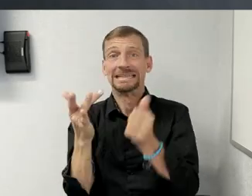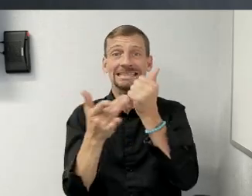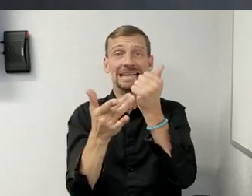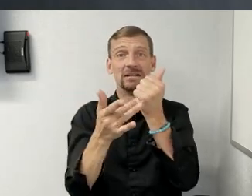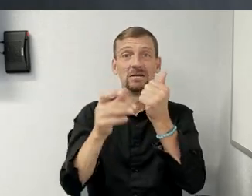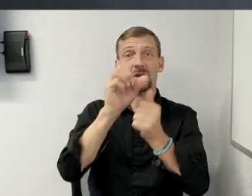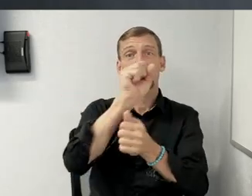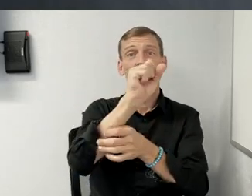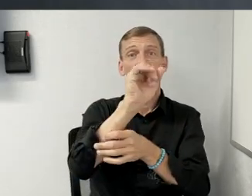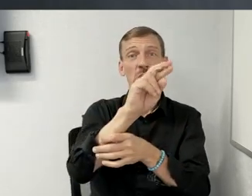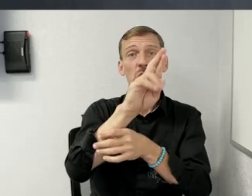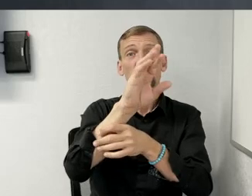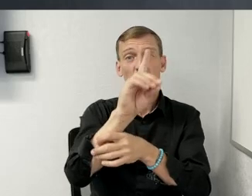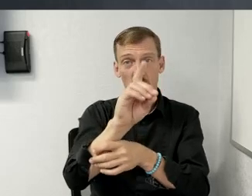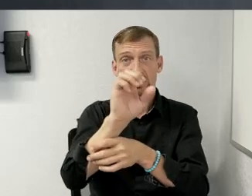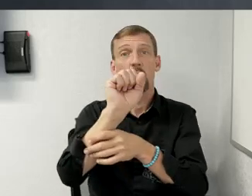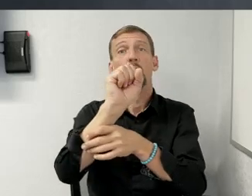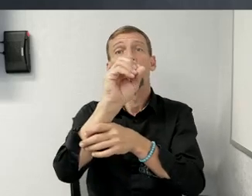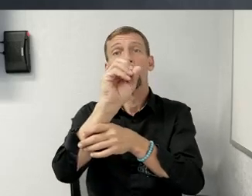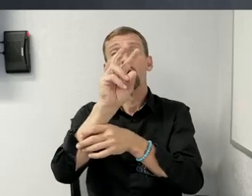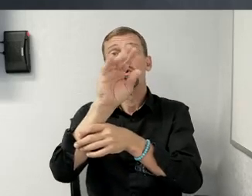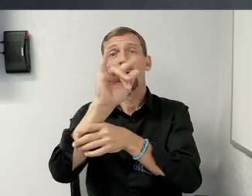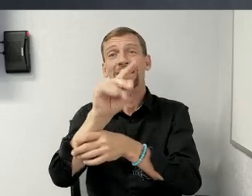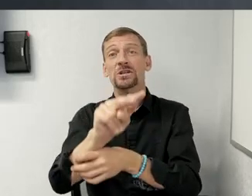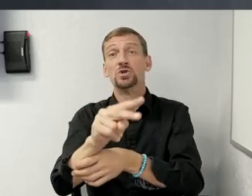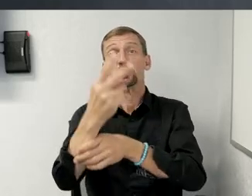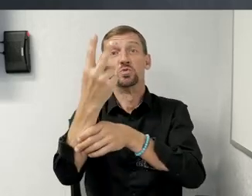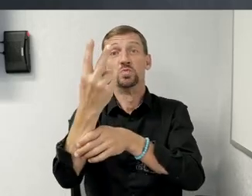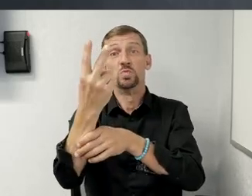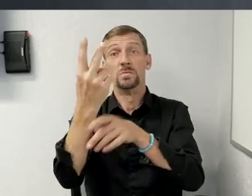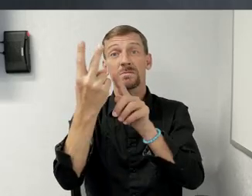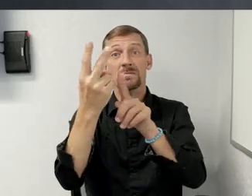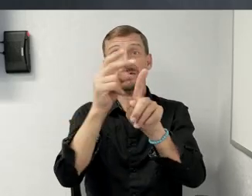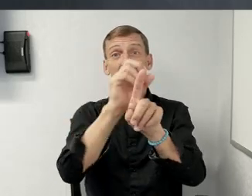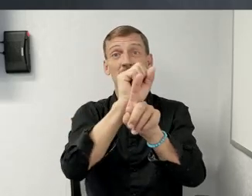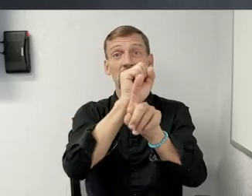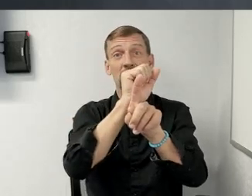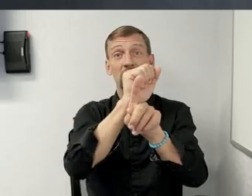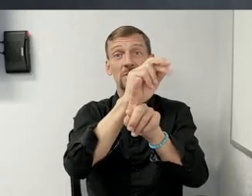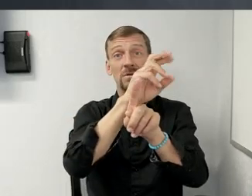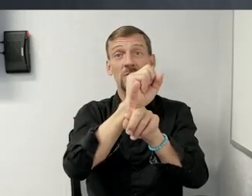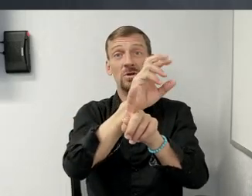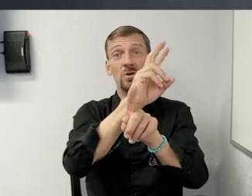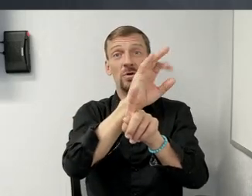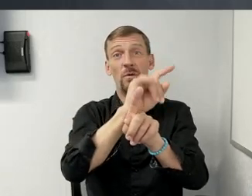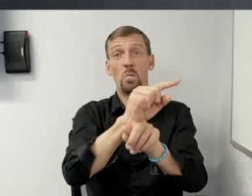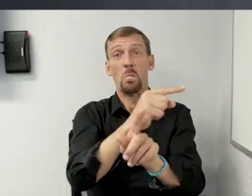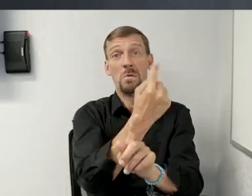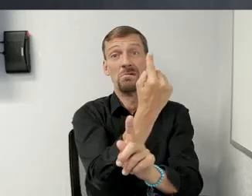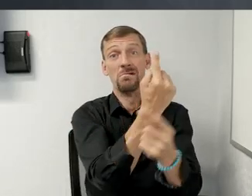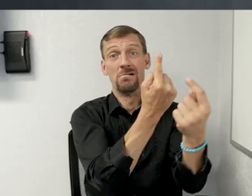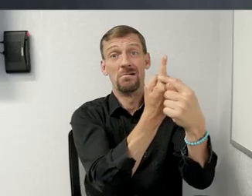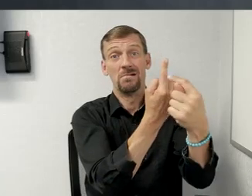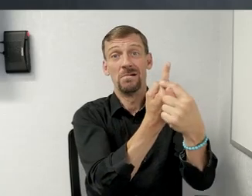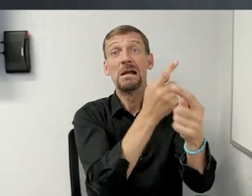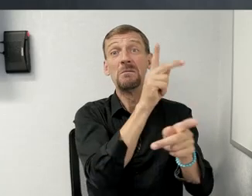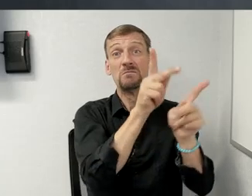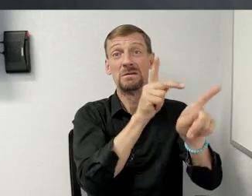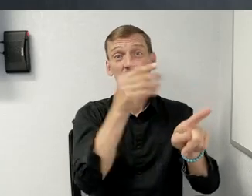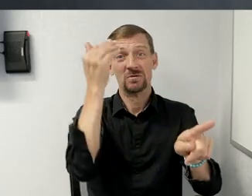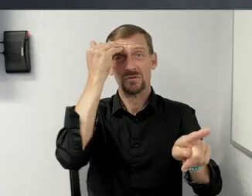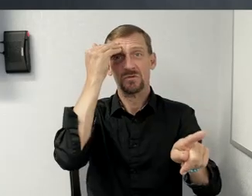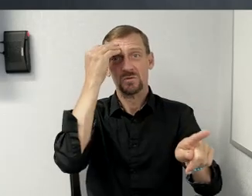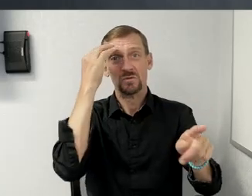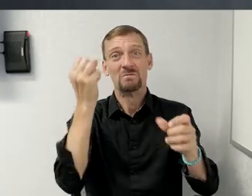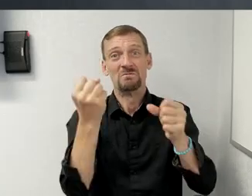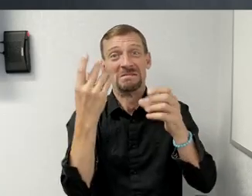for it is SARS-CoV-2. So SARS-CoV-1 was a virus that many folks might remember a number